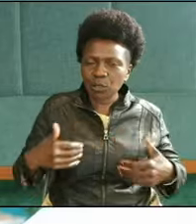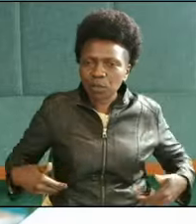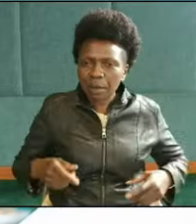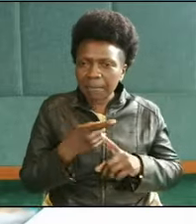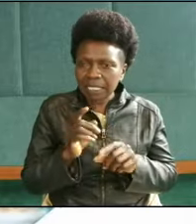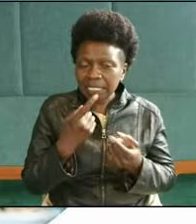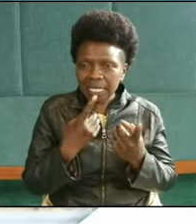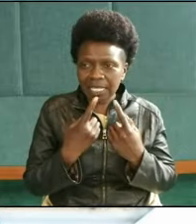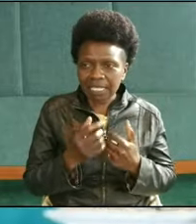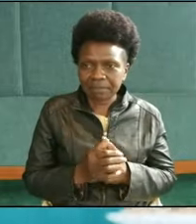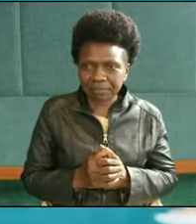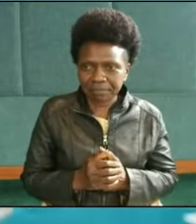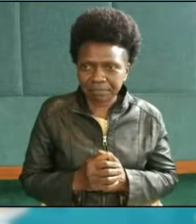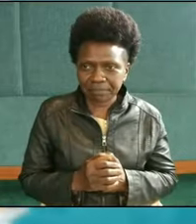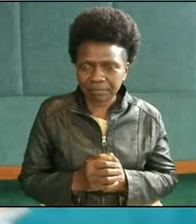But he says,